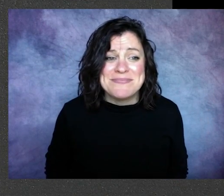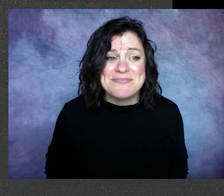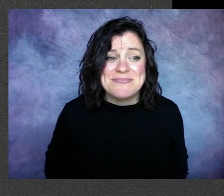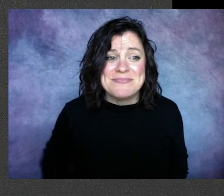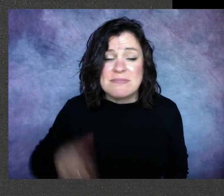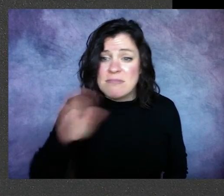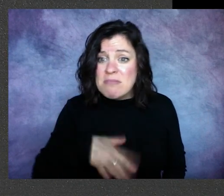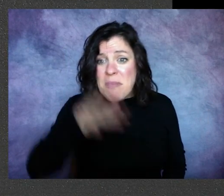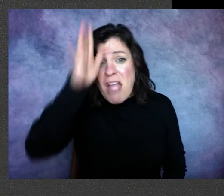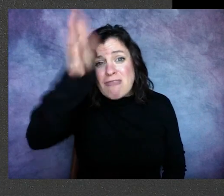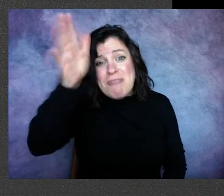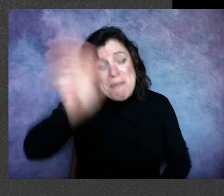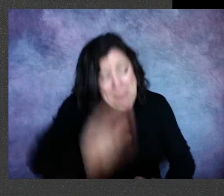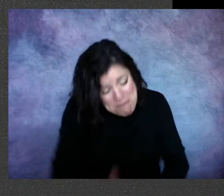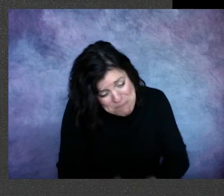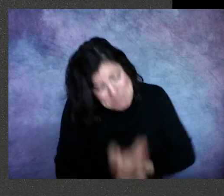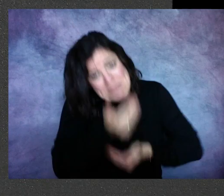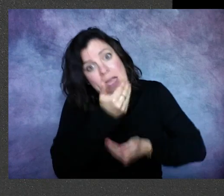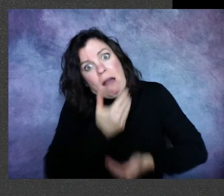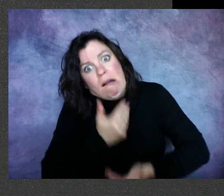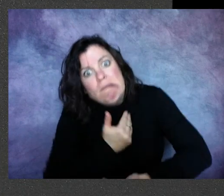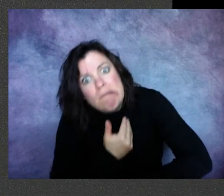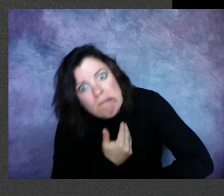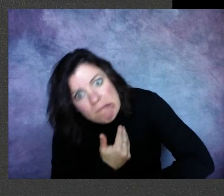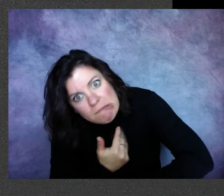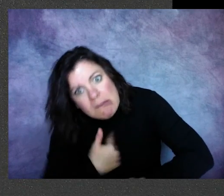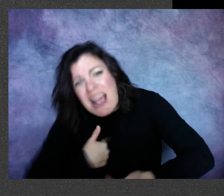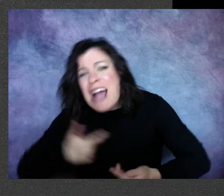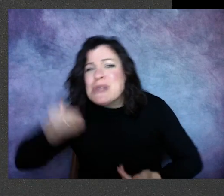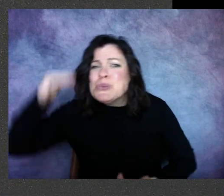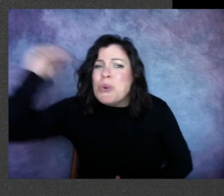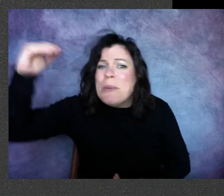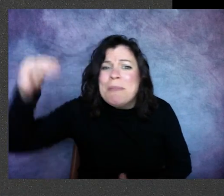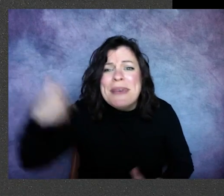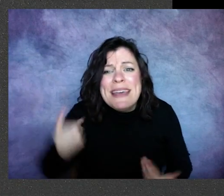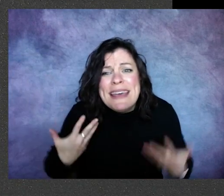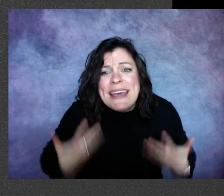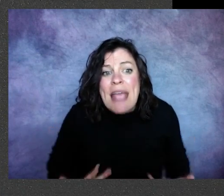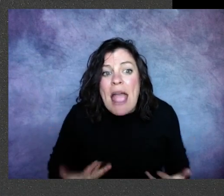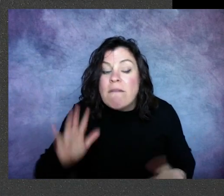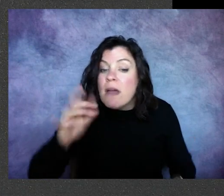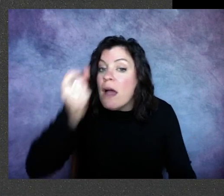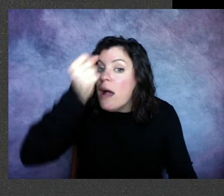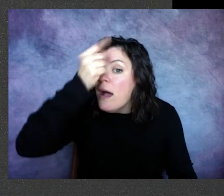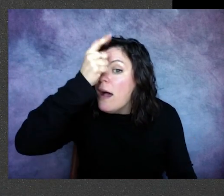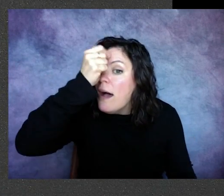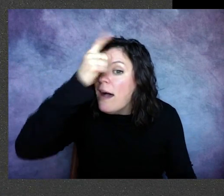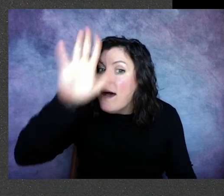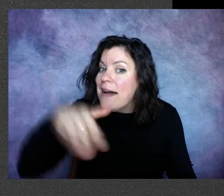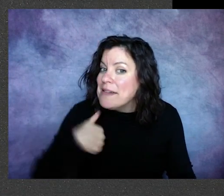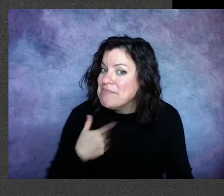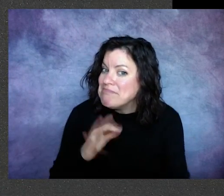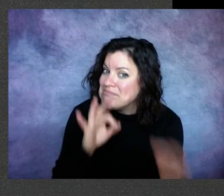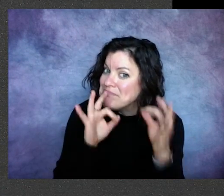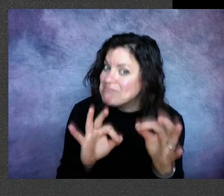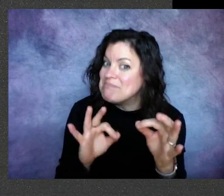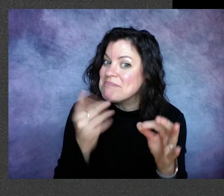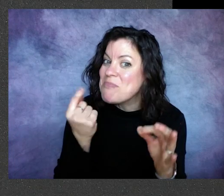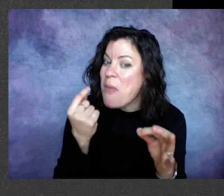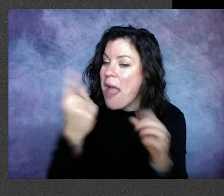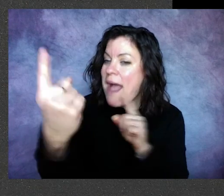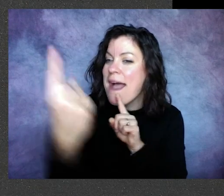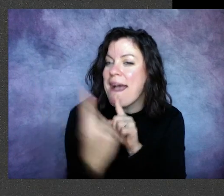I am too big for Grandpa to pick up, but I am just right for him to